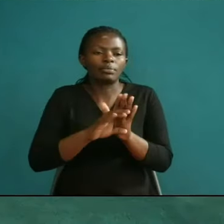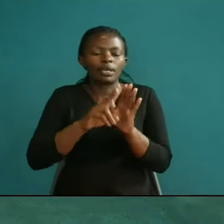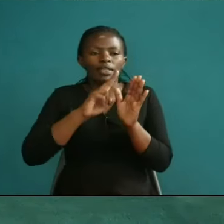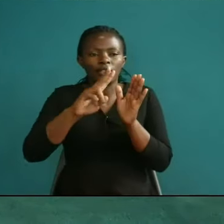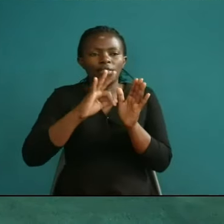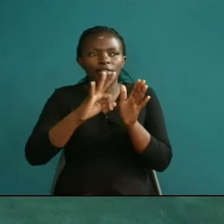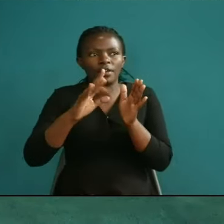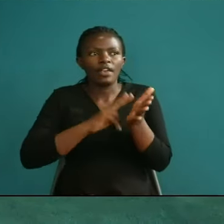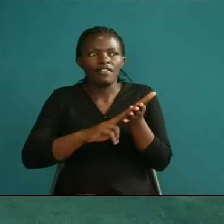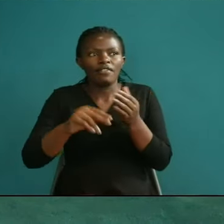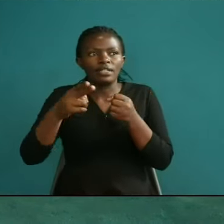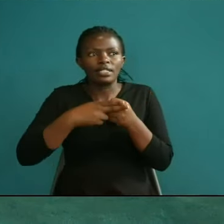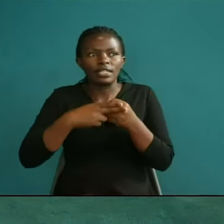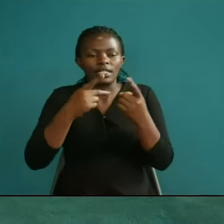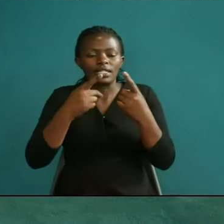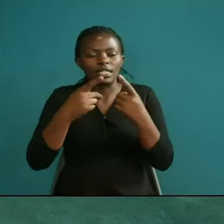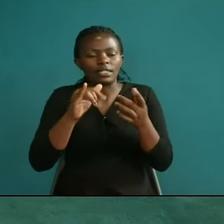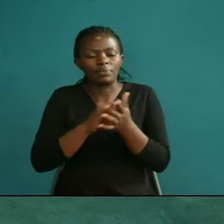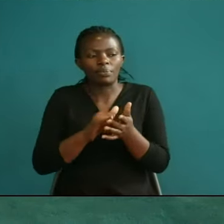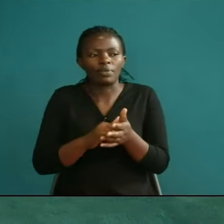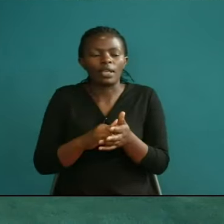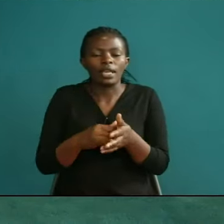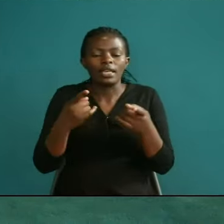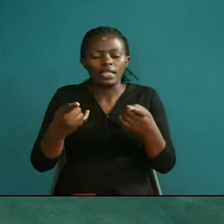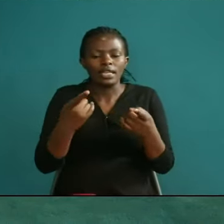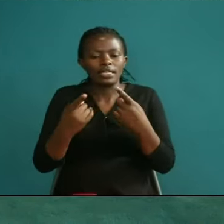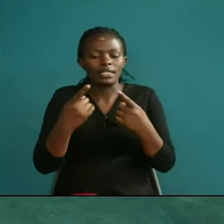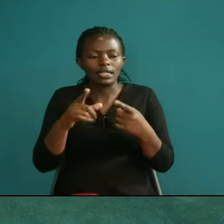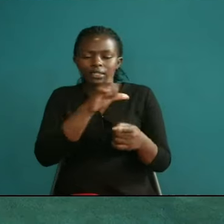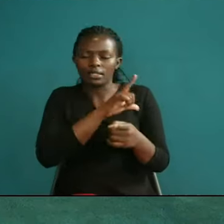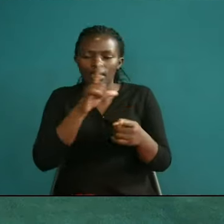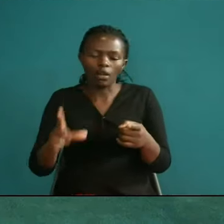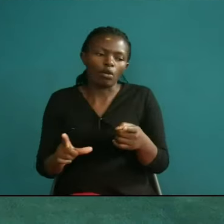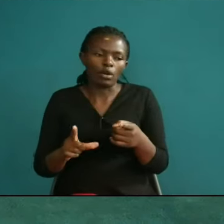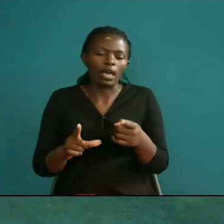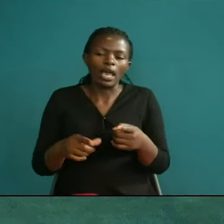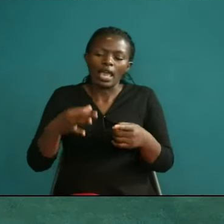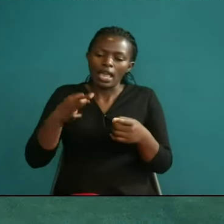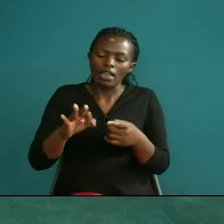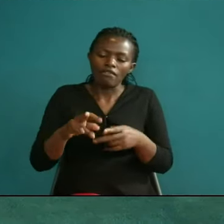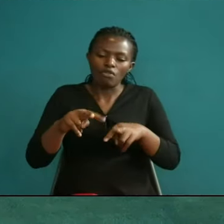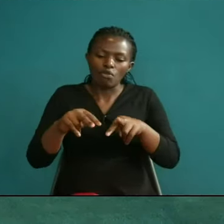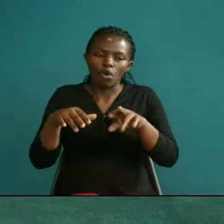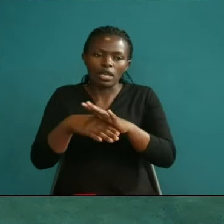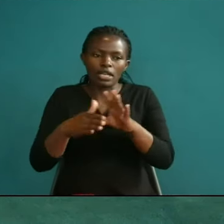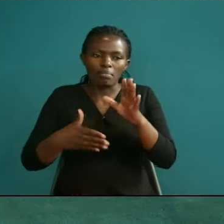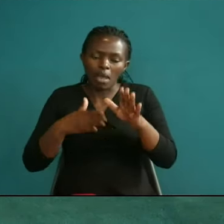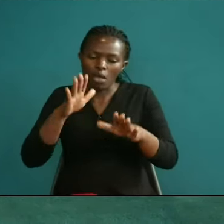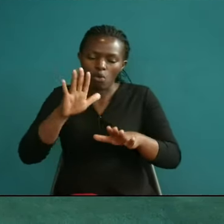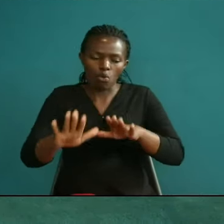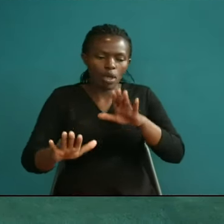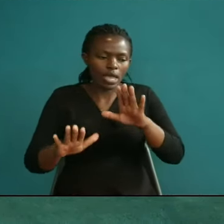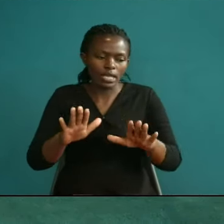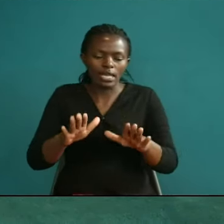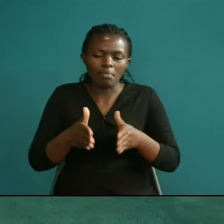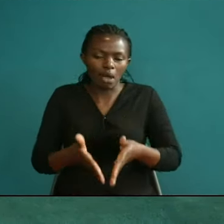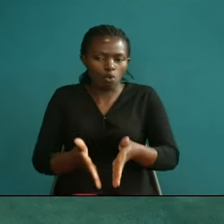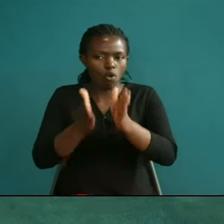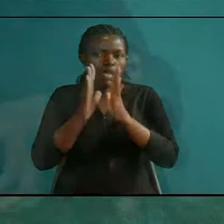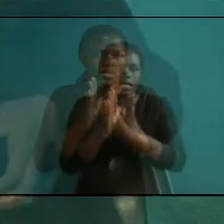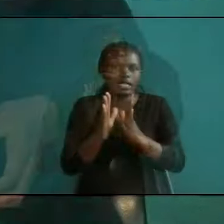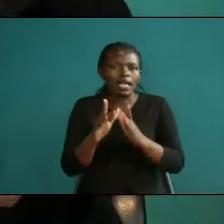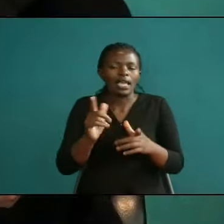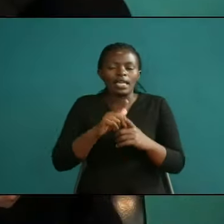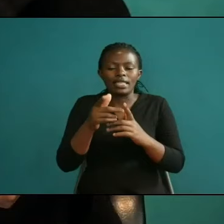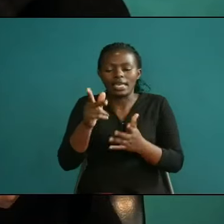says the Lord of hosts, if you will walk in my ways, and if you will keep my command, then you